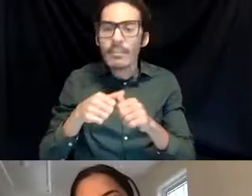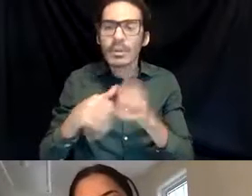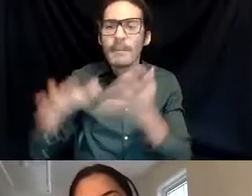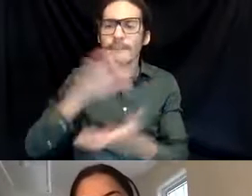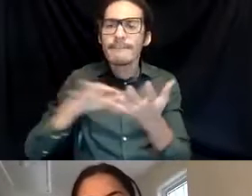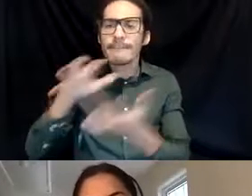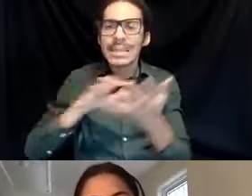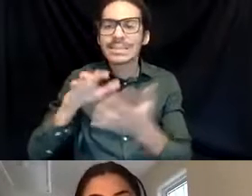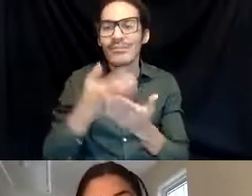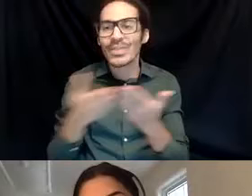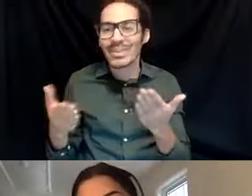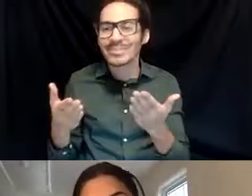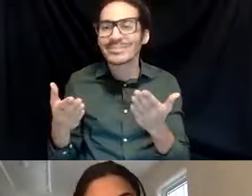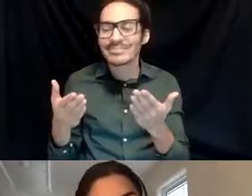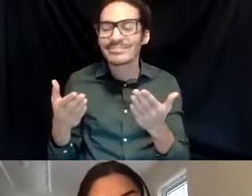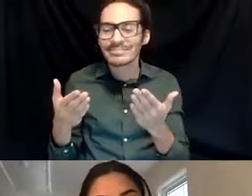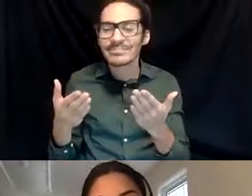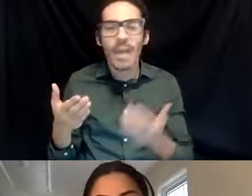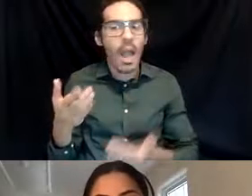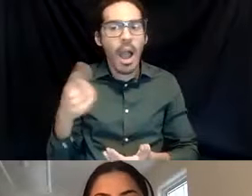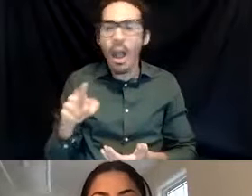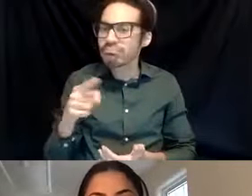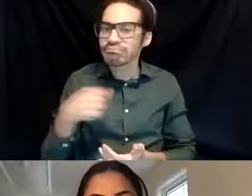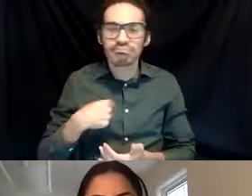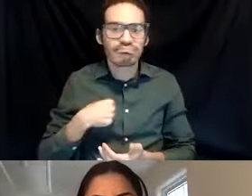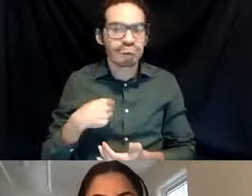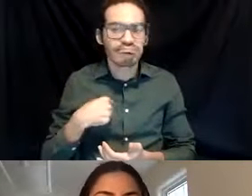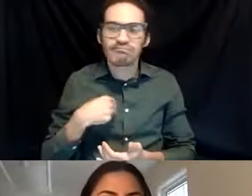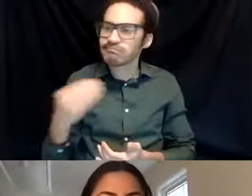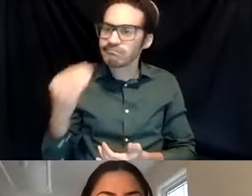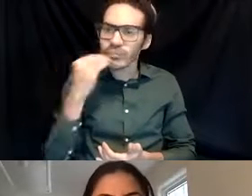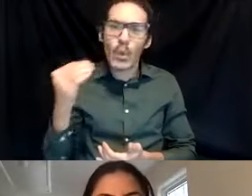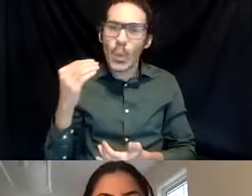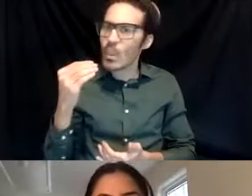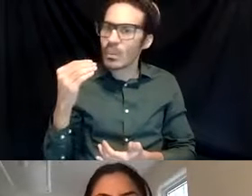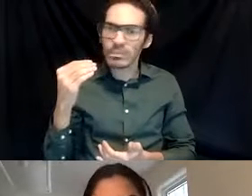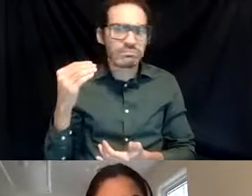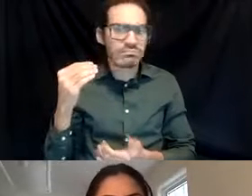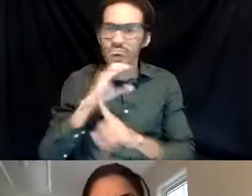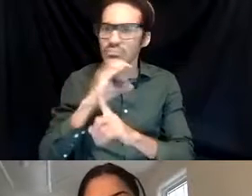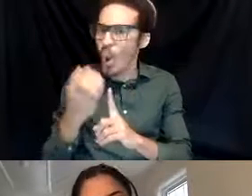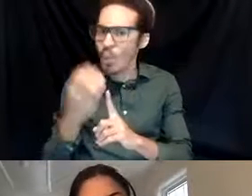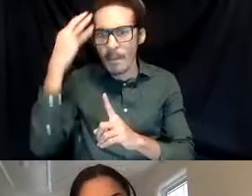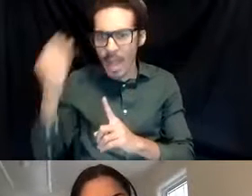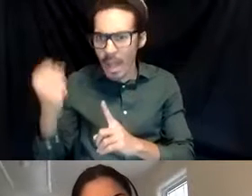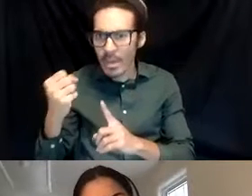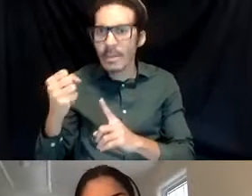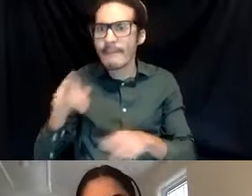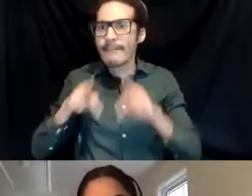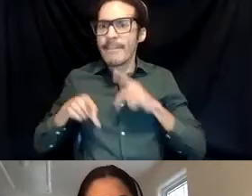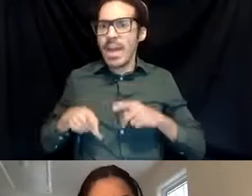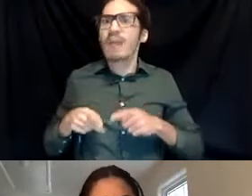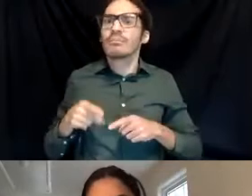things. I am a big one at food. I mean, I think my cultural association and memory all the time goes back to the idea of